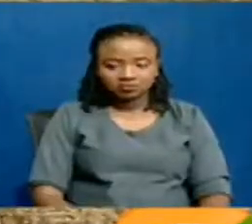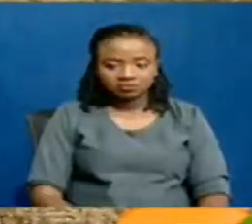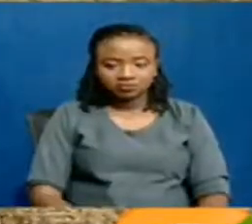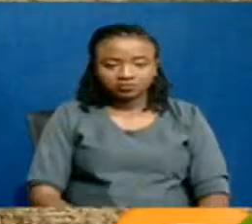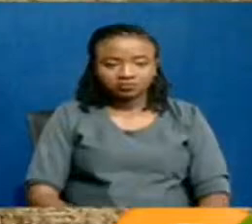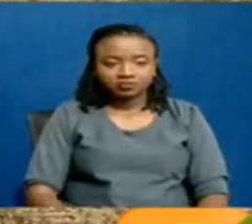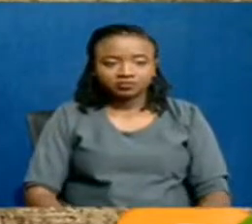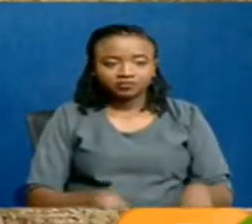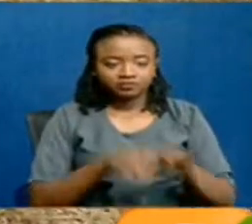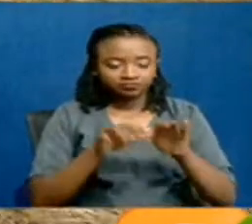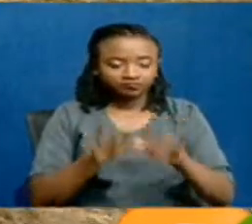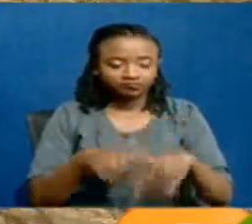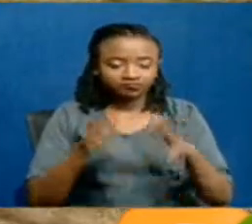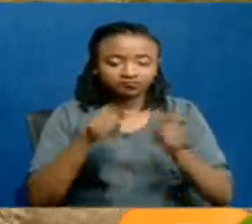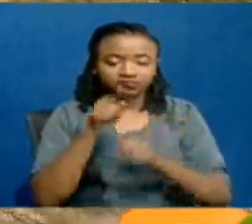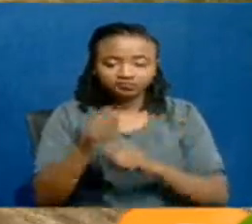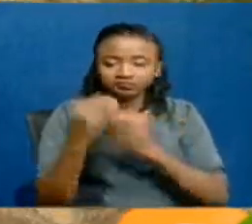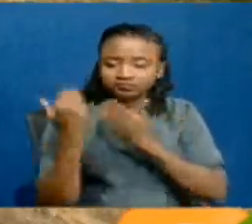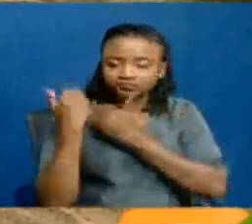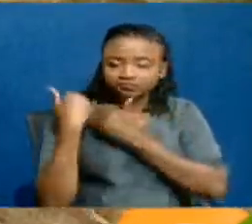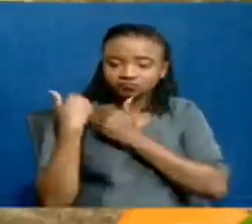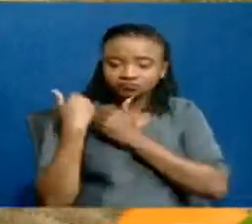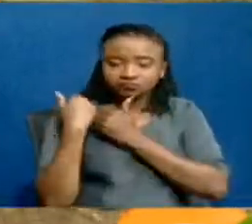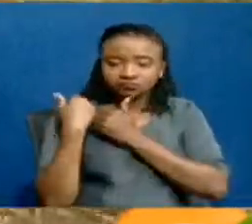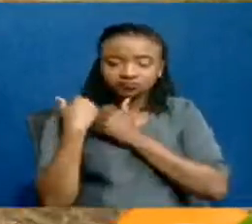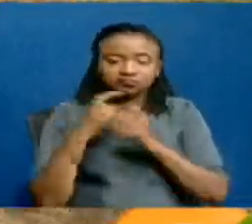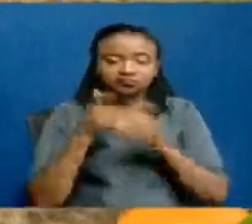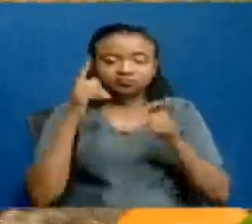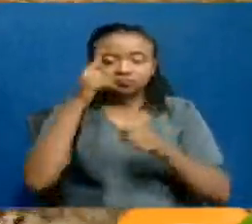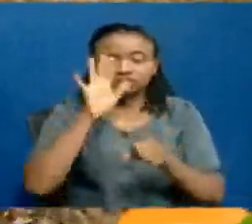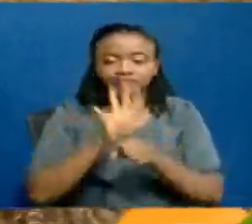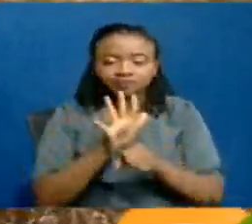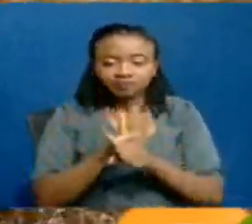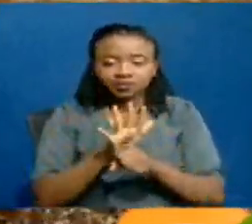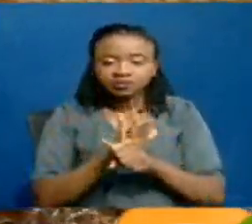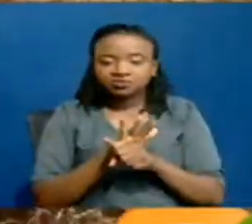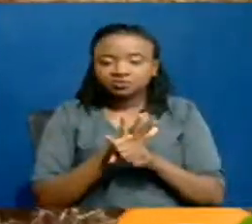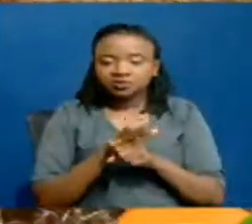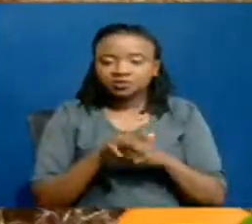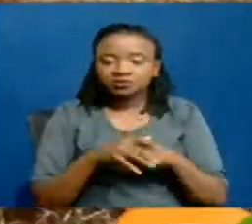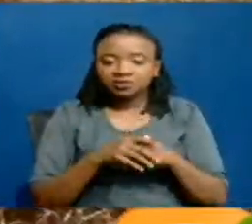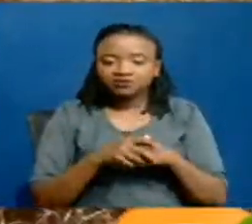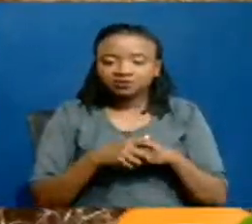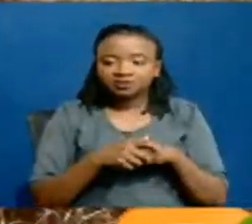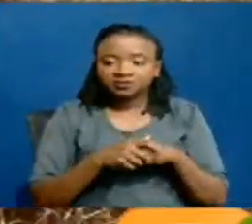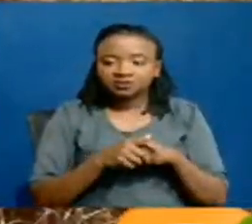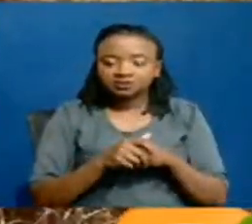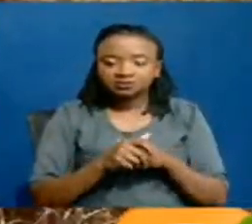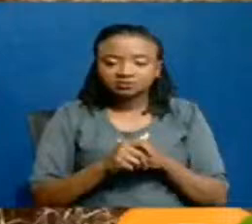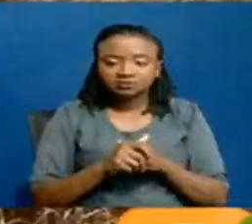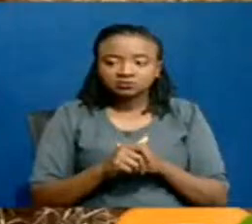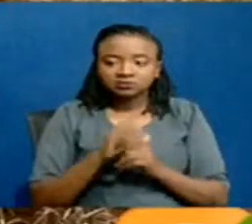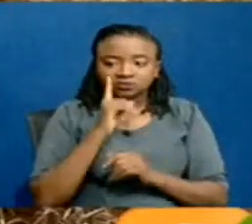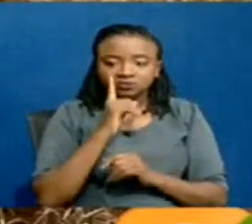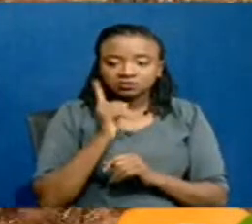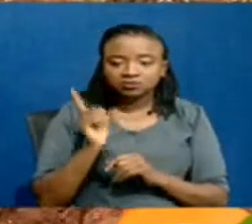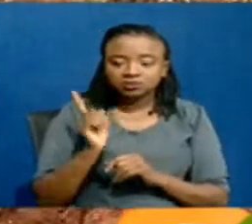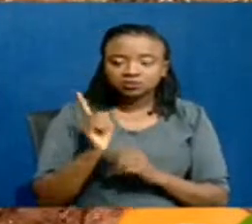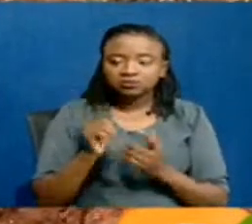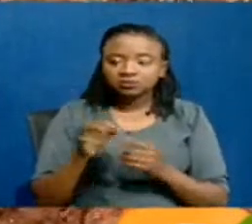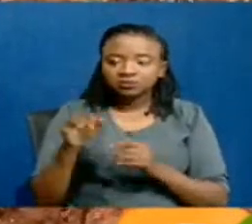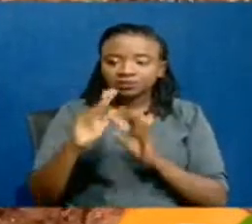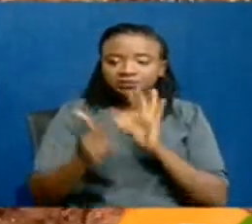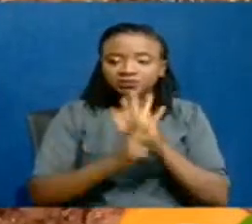Agriculture is the backbone of many rural economies in Kenya, and Kitui County is no exception.